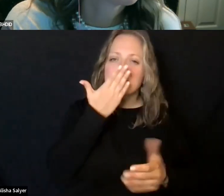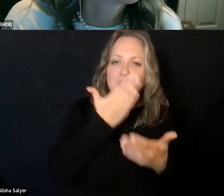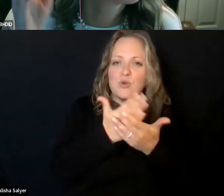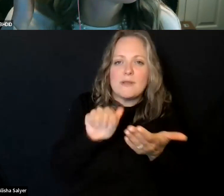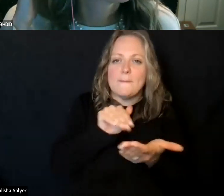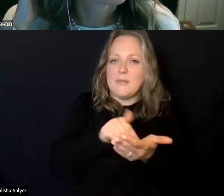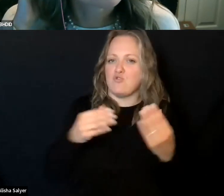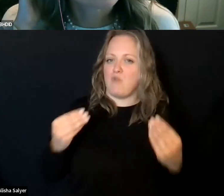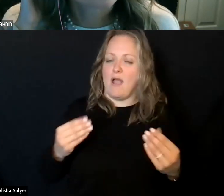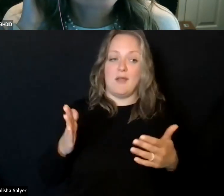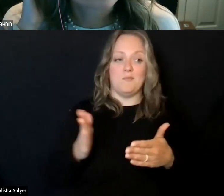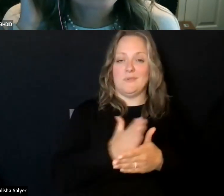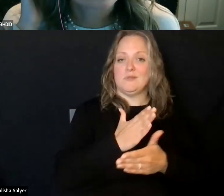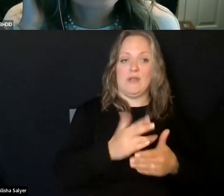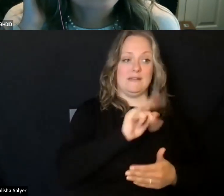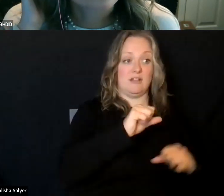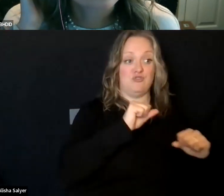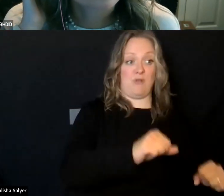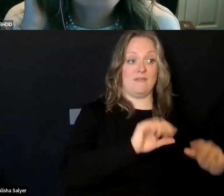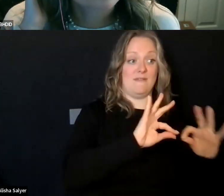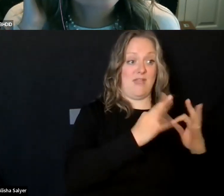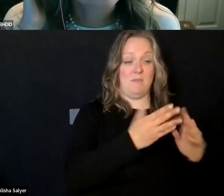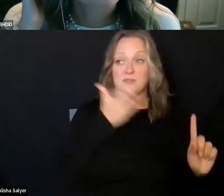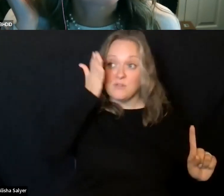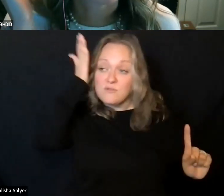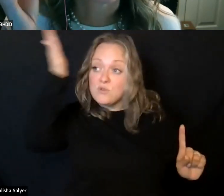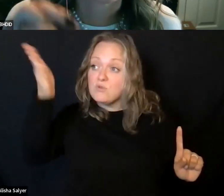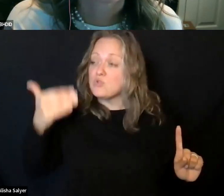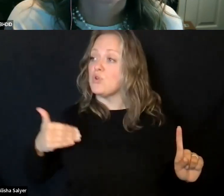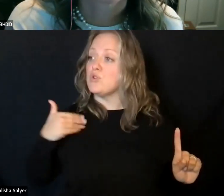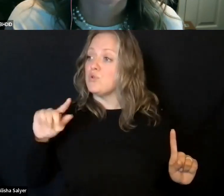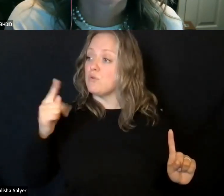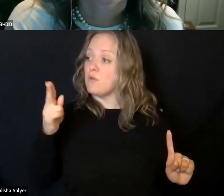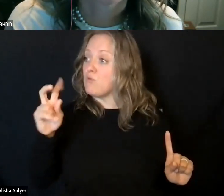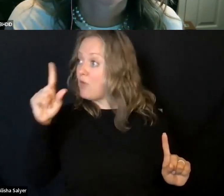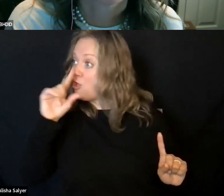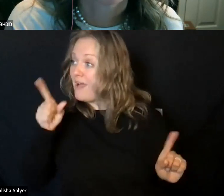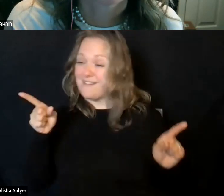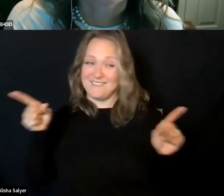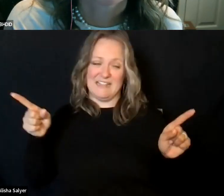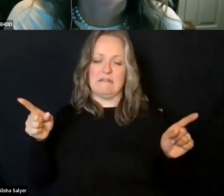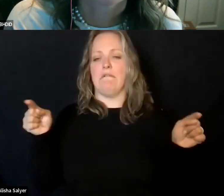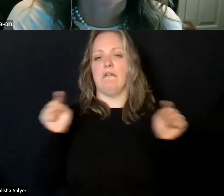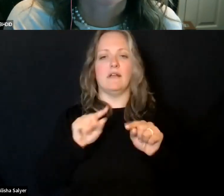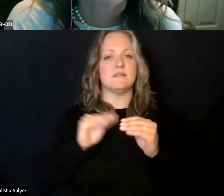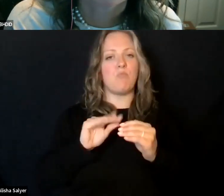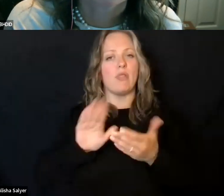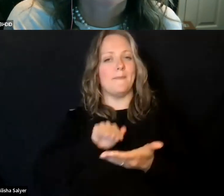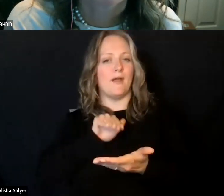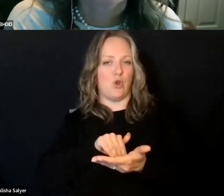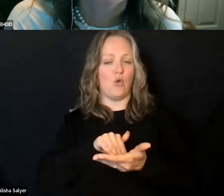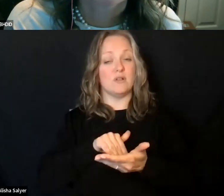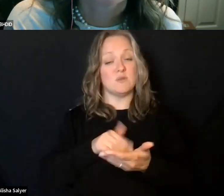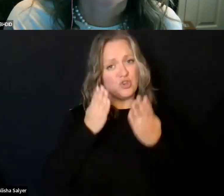Families and what Youth Thrive is going to end up being here in Kentucky. So we definitely encourage you to sign up for one of those.